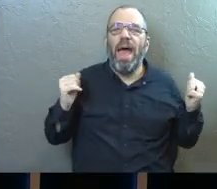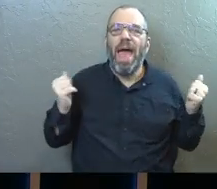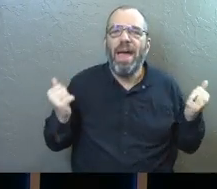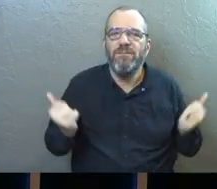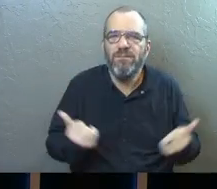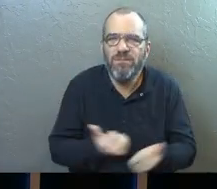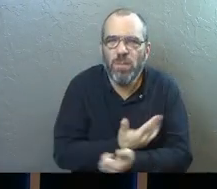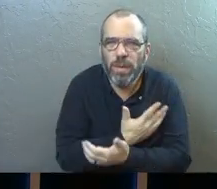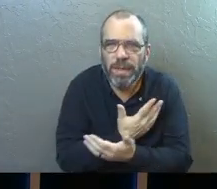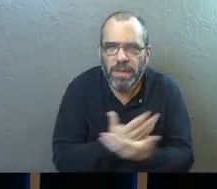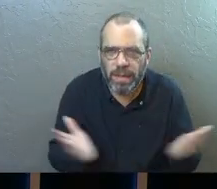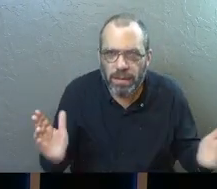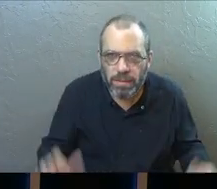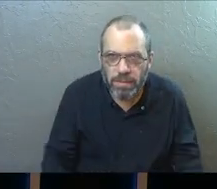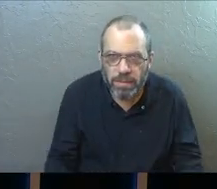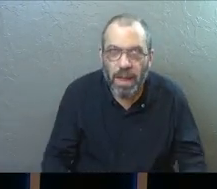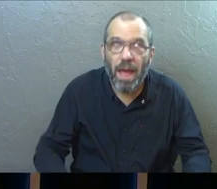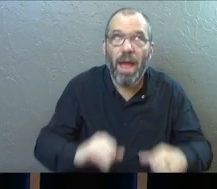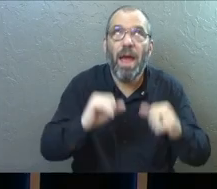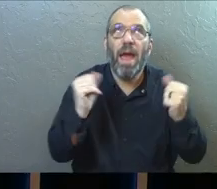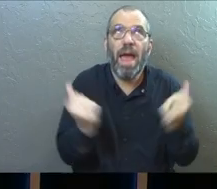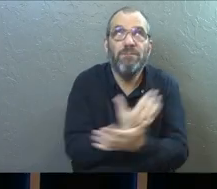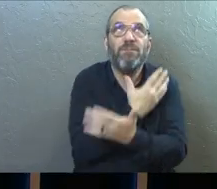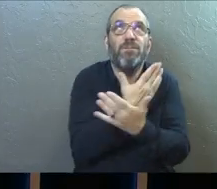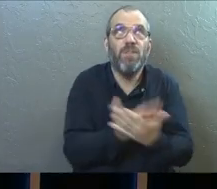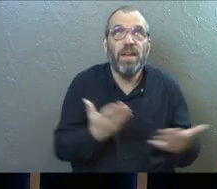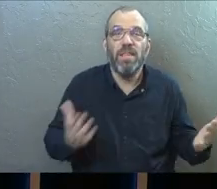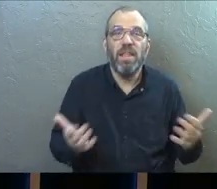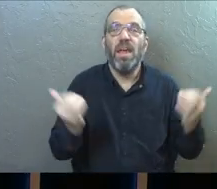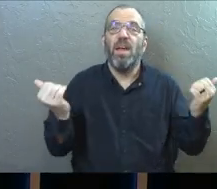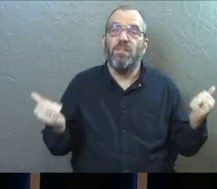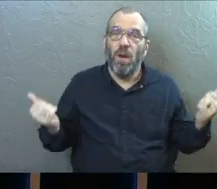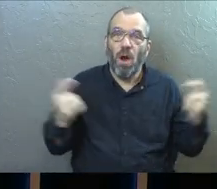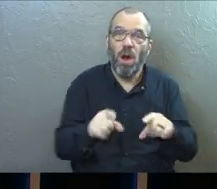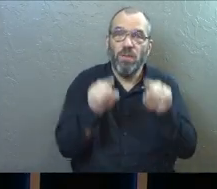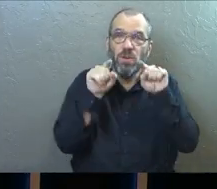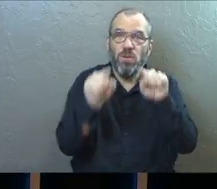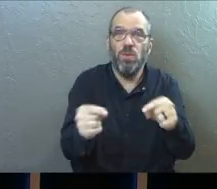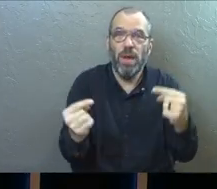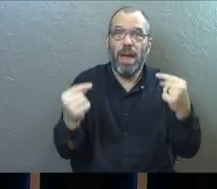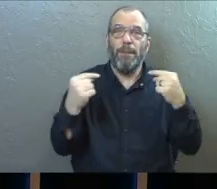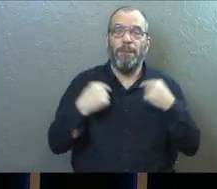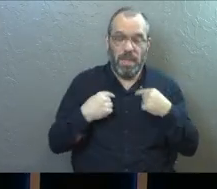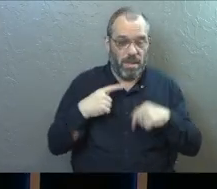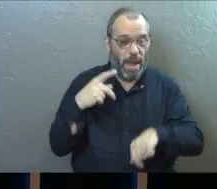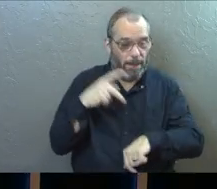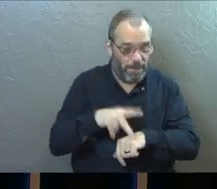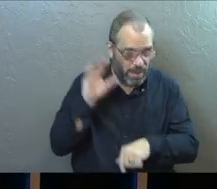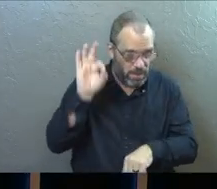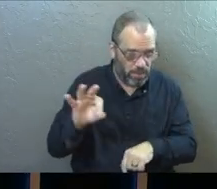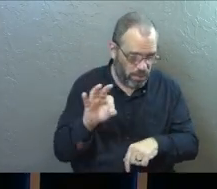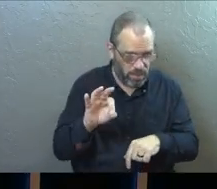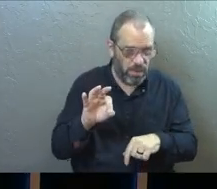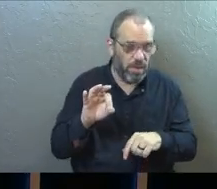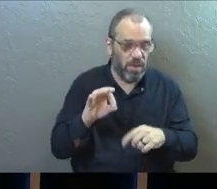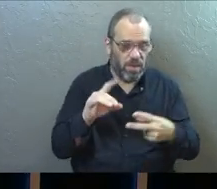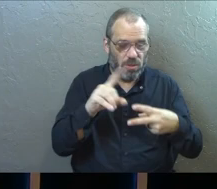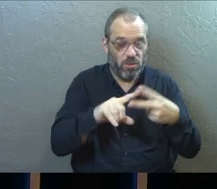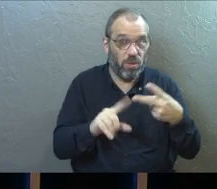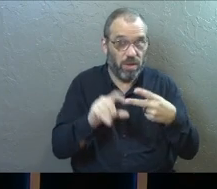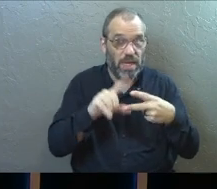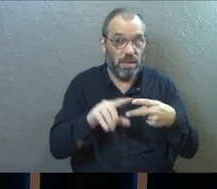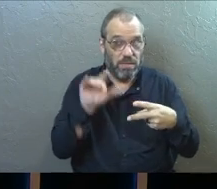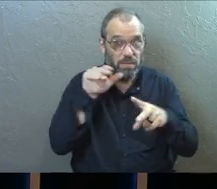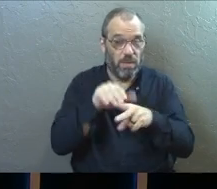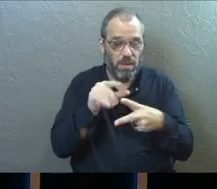Everything. Amen. Everything for all of us. If you look at Peter's sermon as a whole, he brings two things again to the